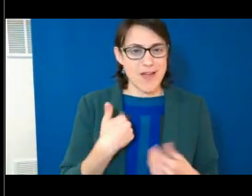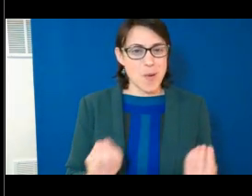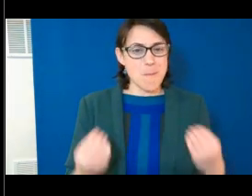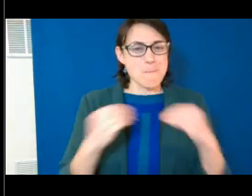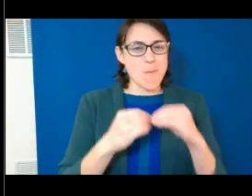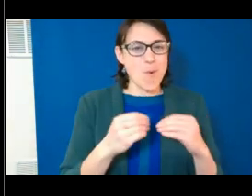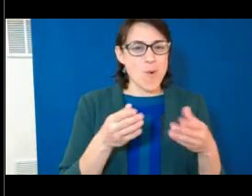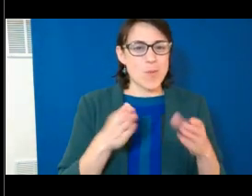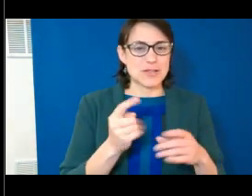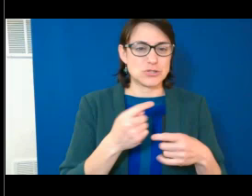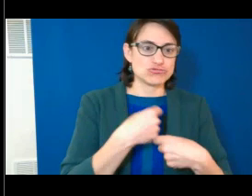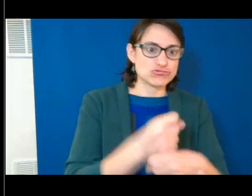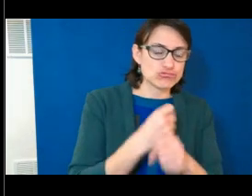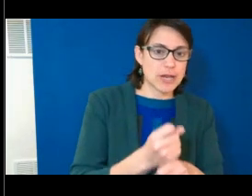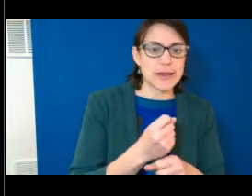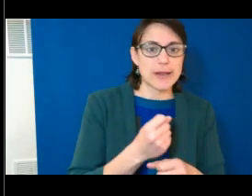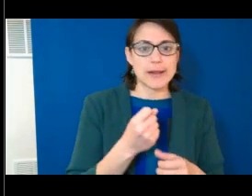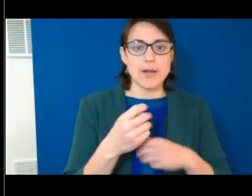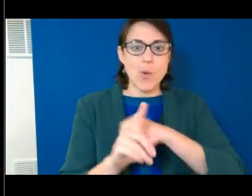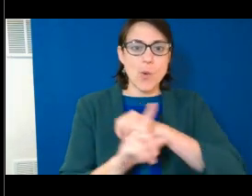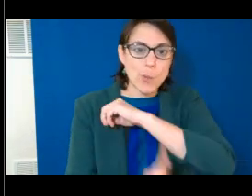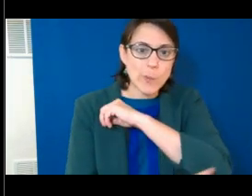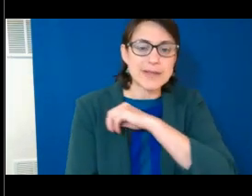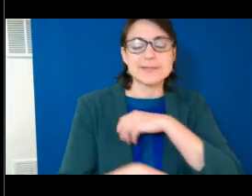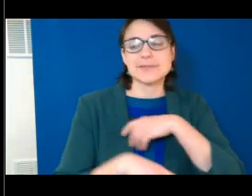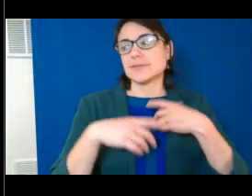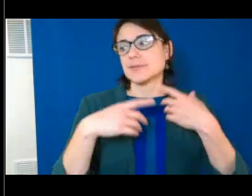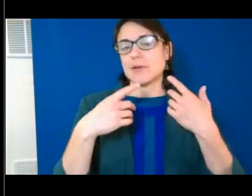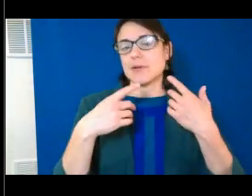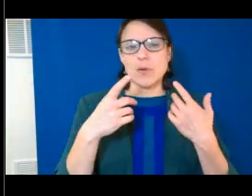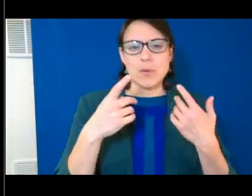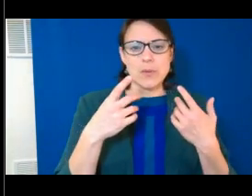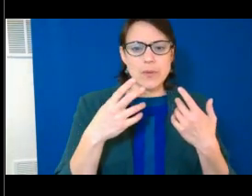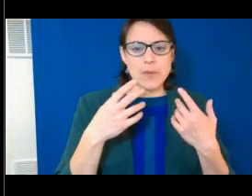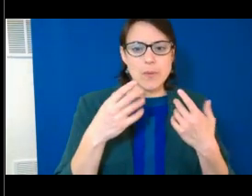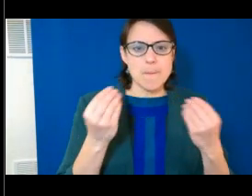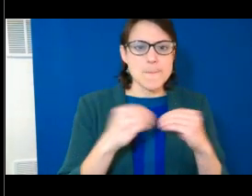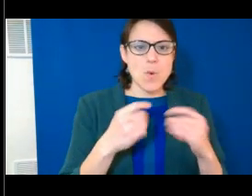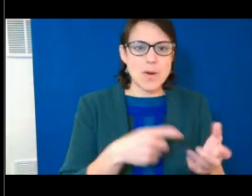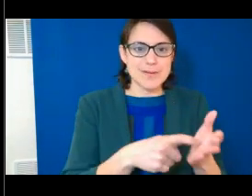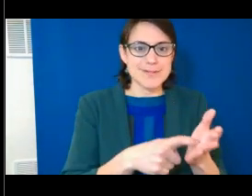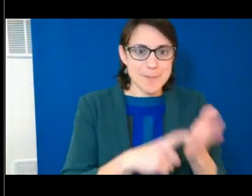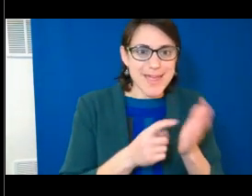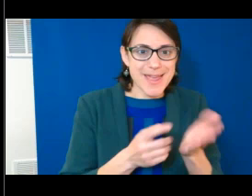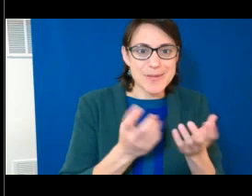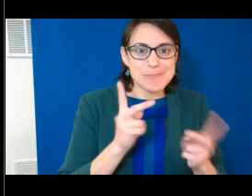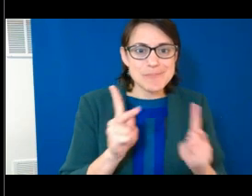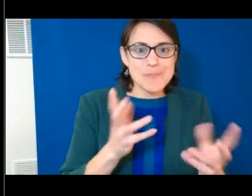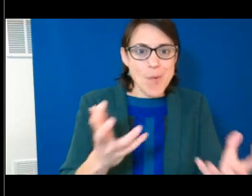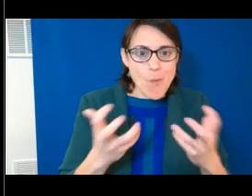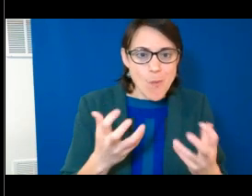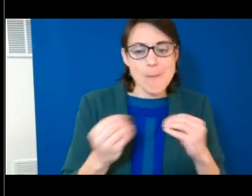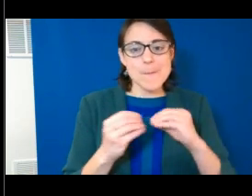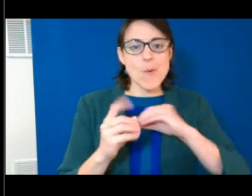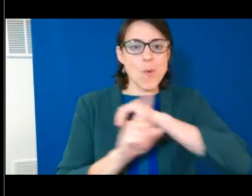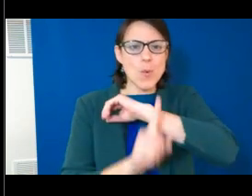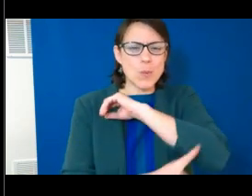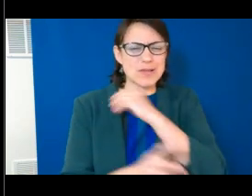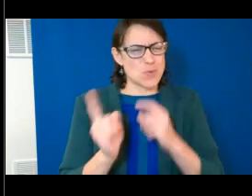waste. So where is that in the solutions pipeline? If there are examples of where it's integrated into a